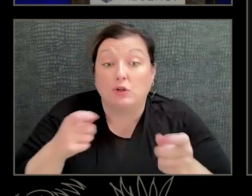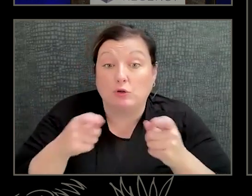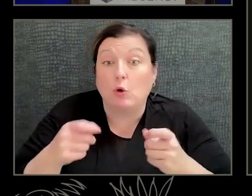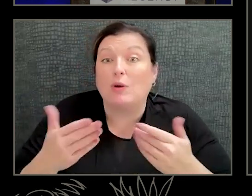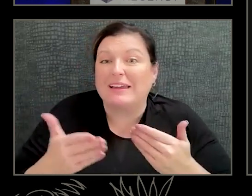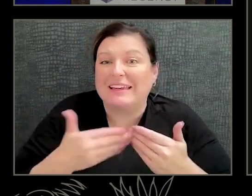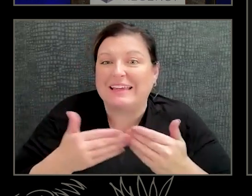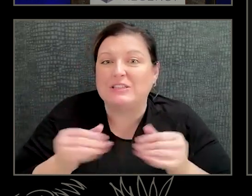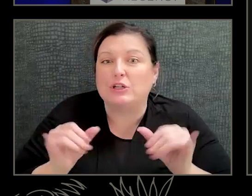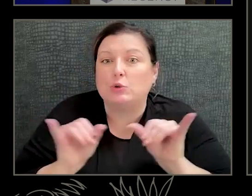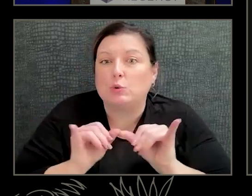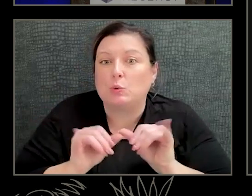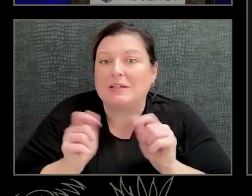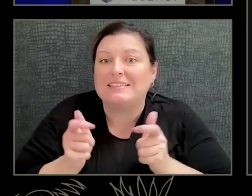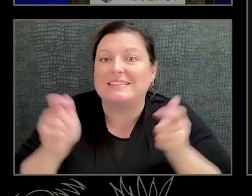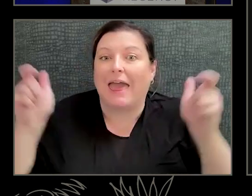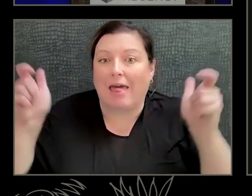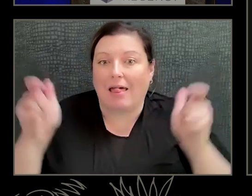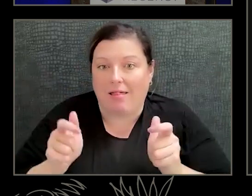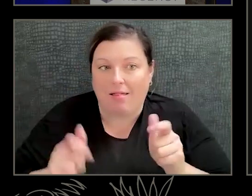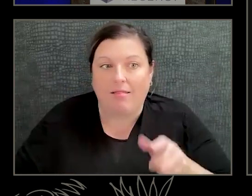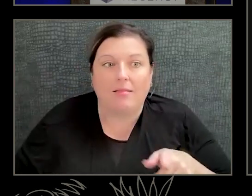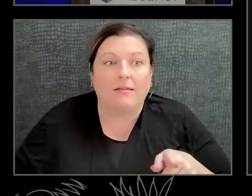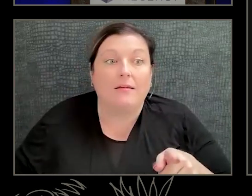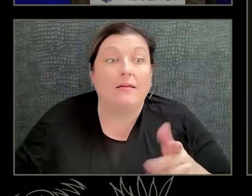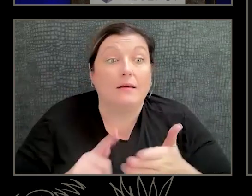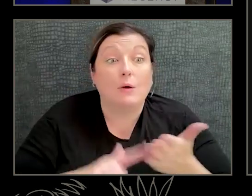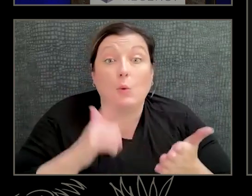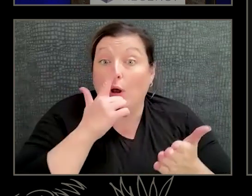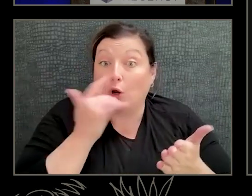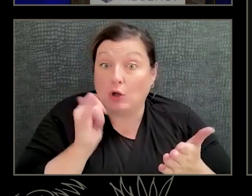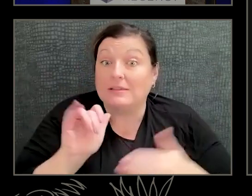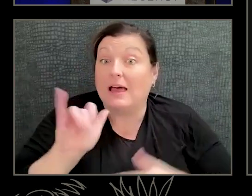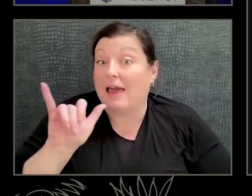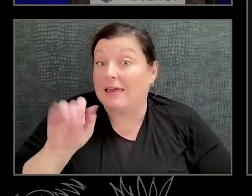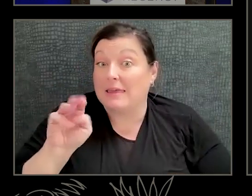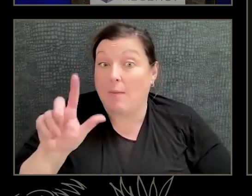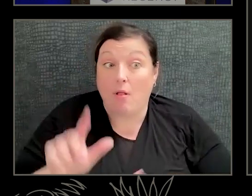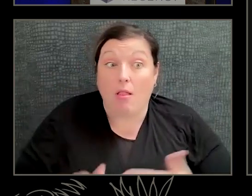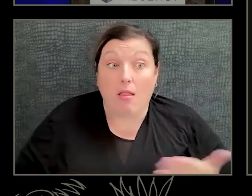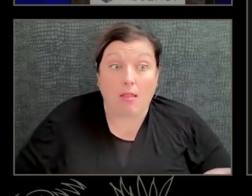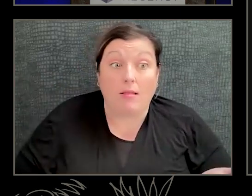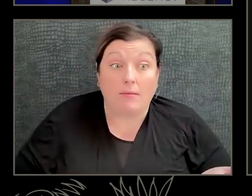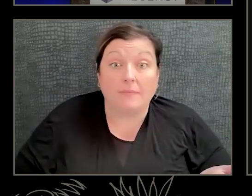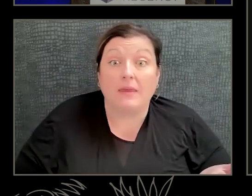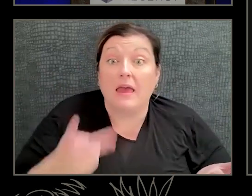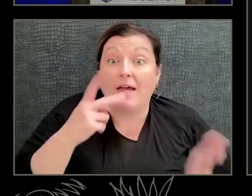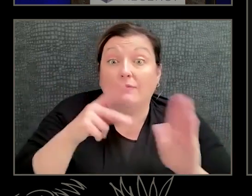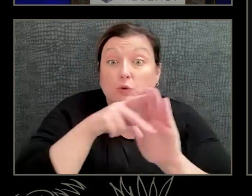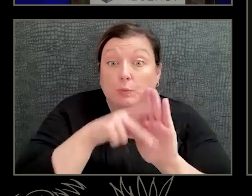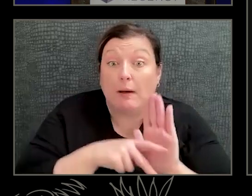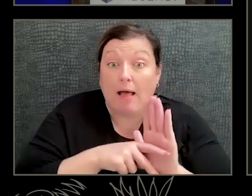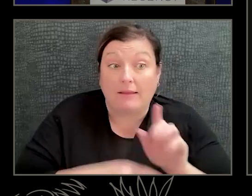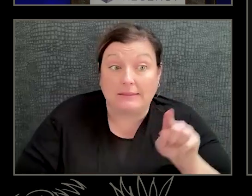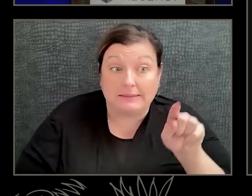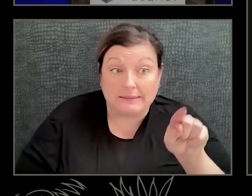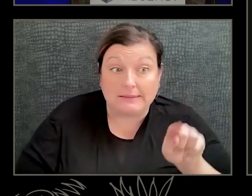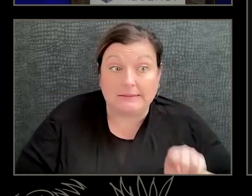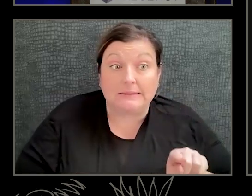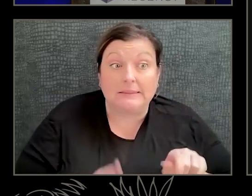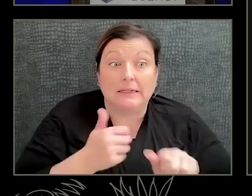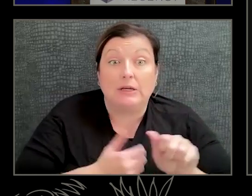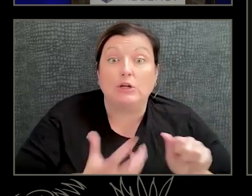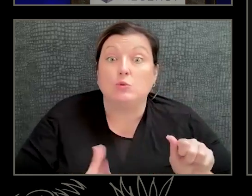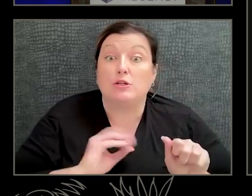scale. This is what it looks like in YAML. We have two policies here, each with its